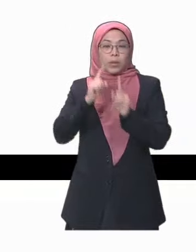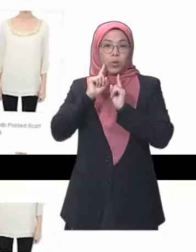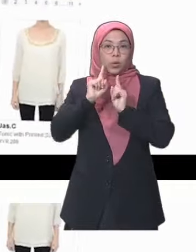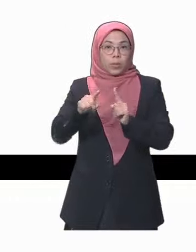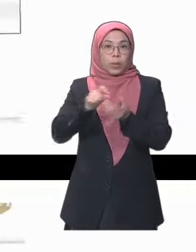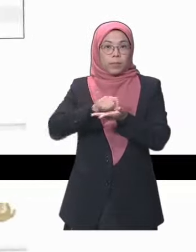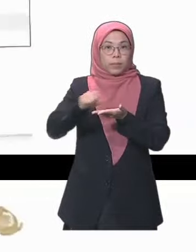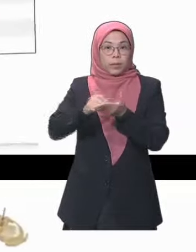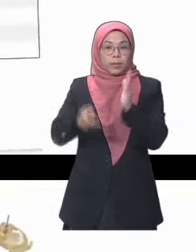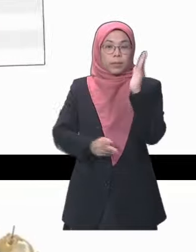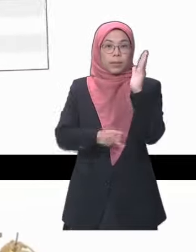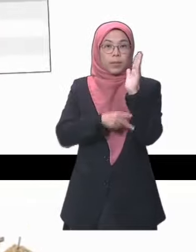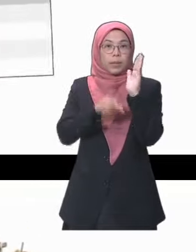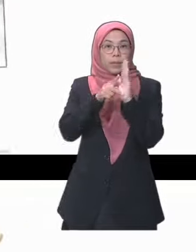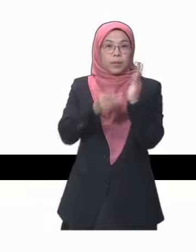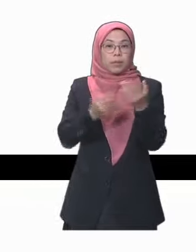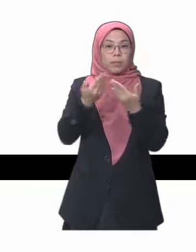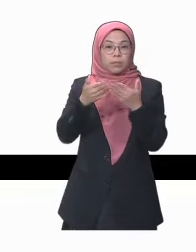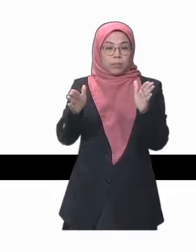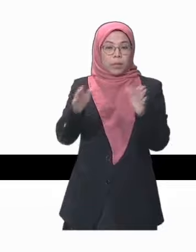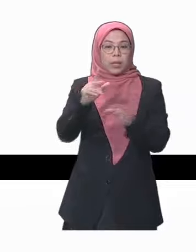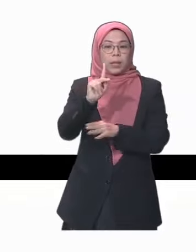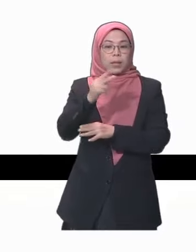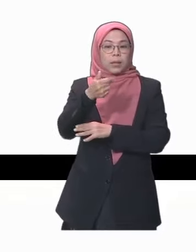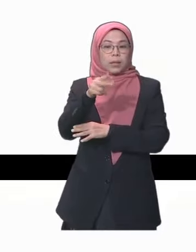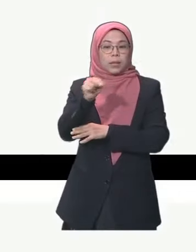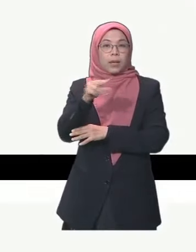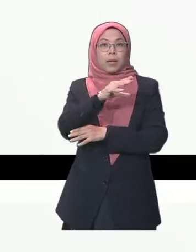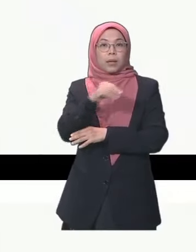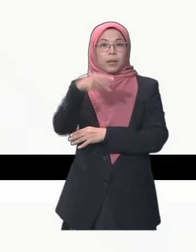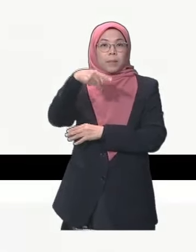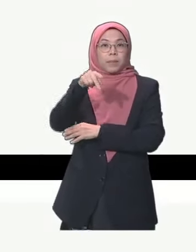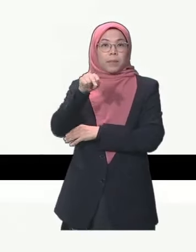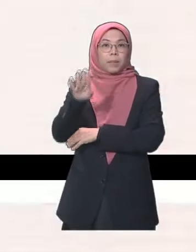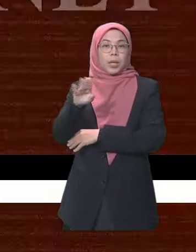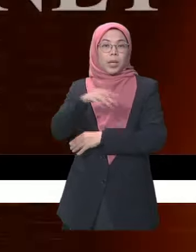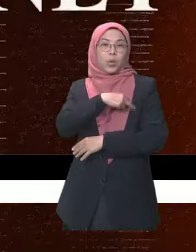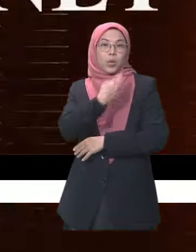di Parlimen mendedahkan Khazanah dan PNB mengalami kerugian